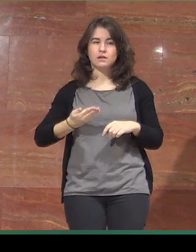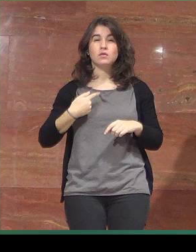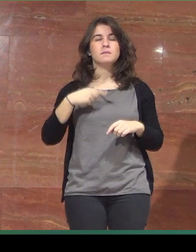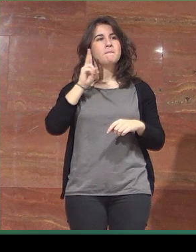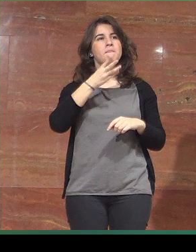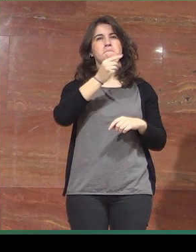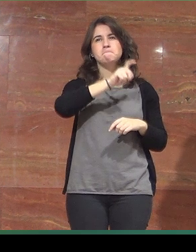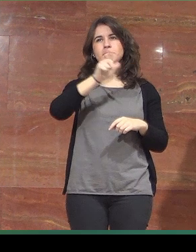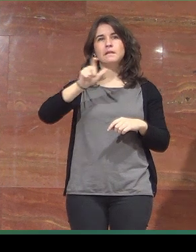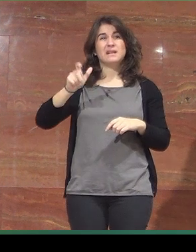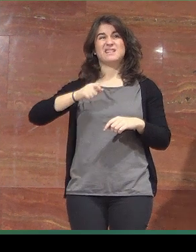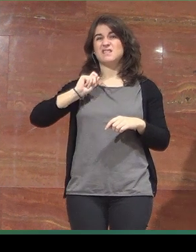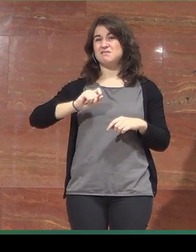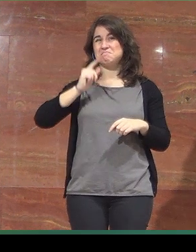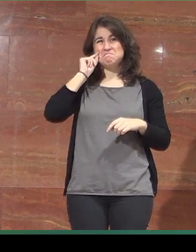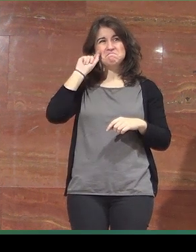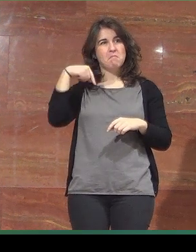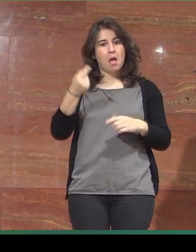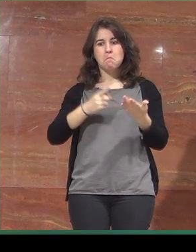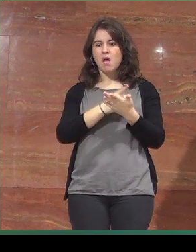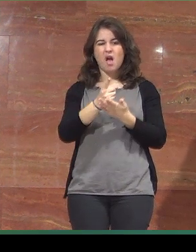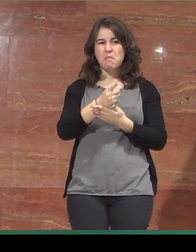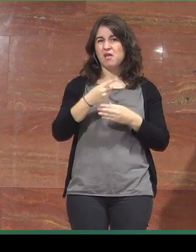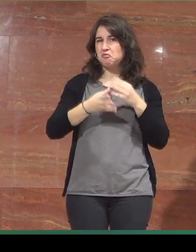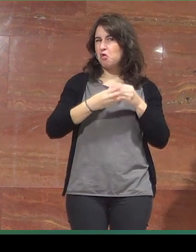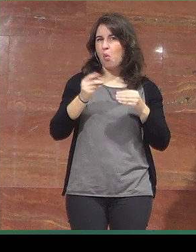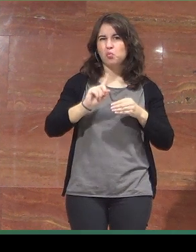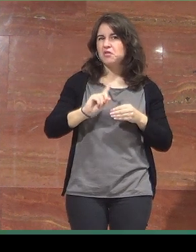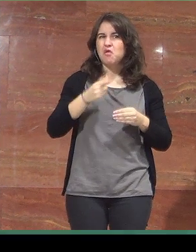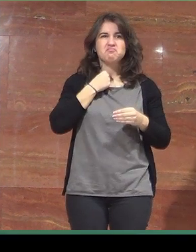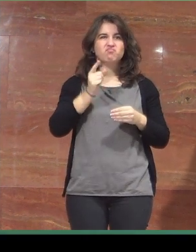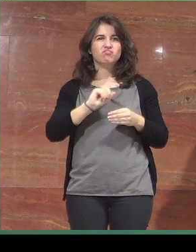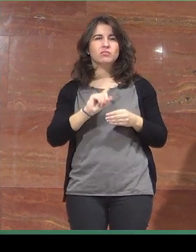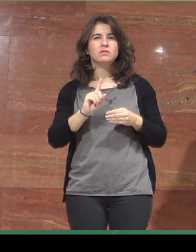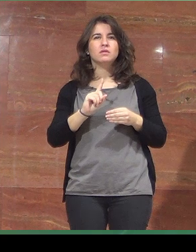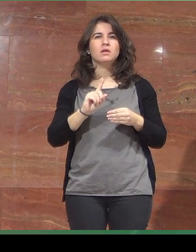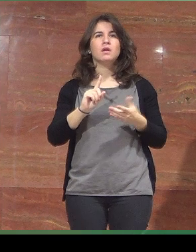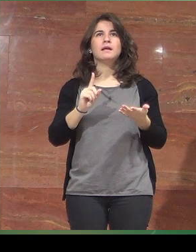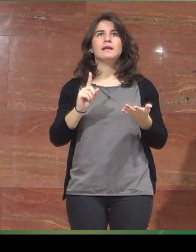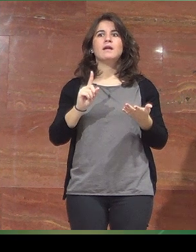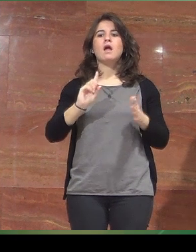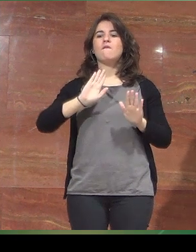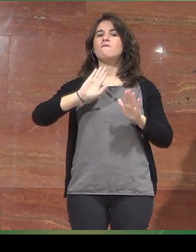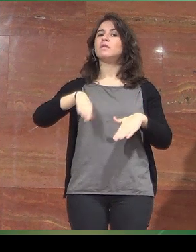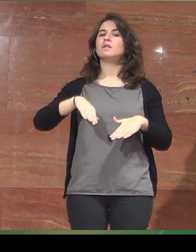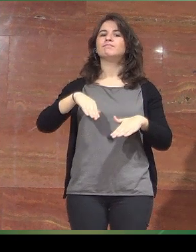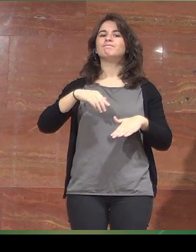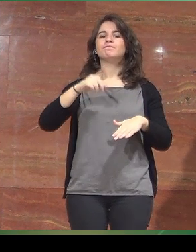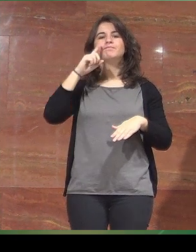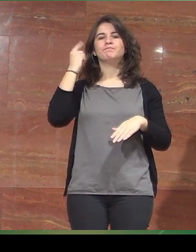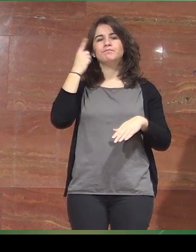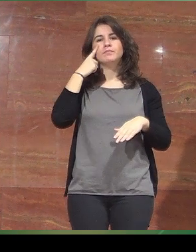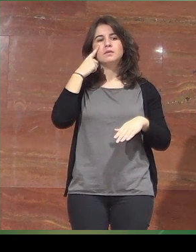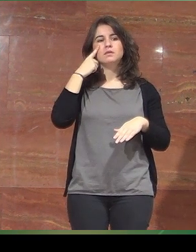and didn't like to access maps found heads-up much more accessible